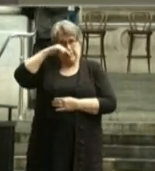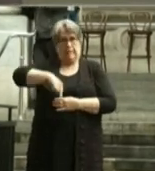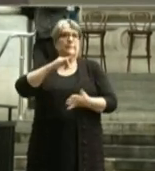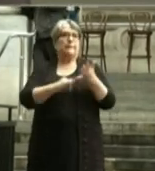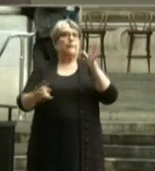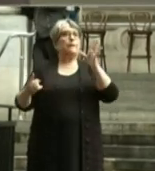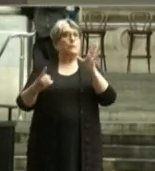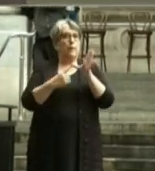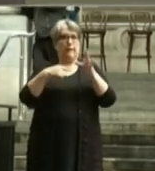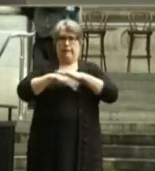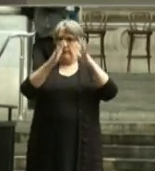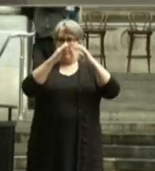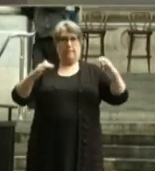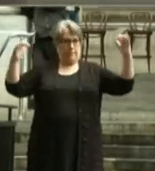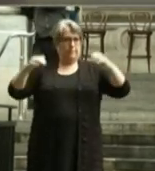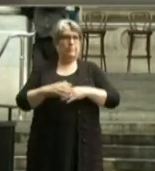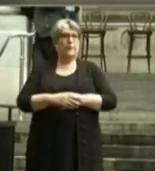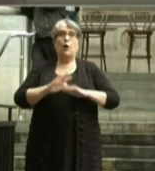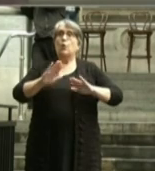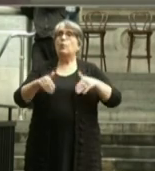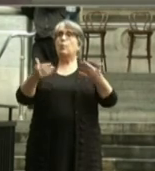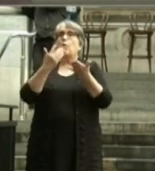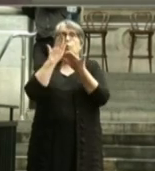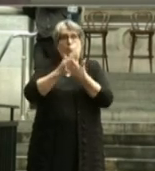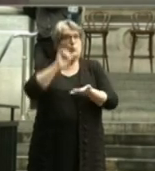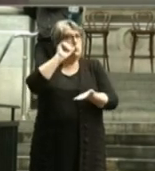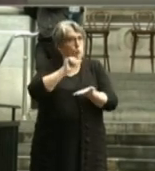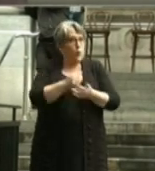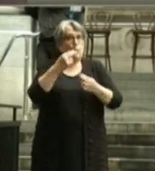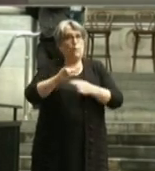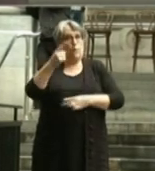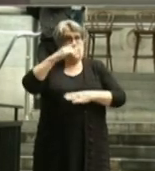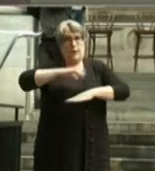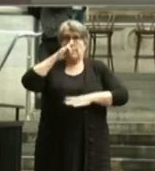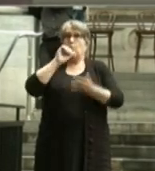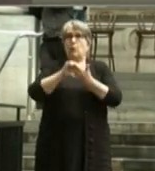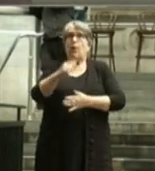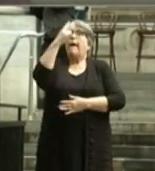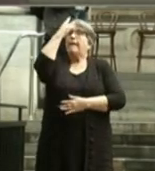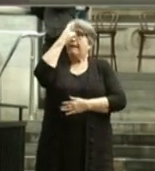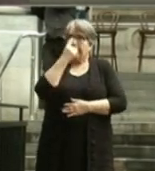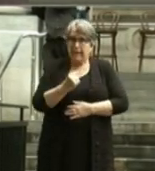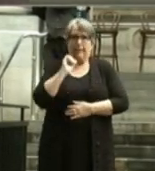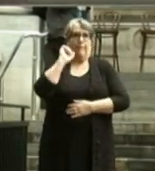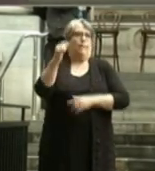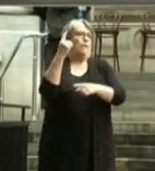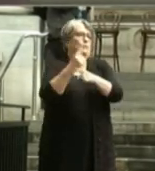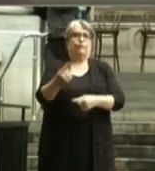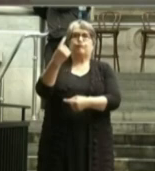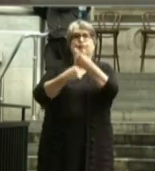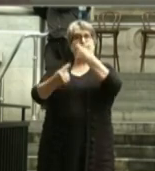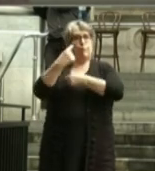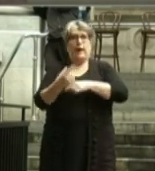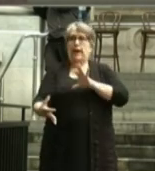South Australia to Parliament. It will provide certainty for First Nations people to have the ability to have their say and